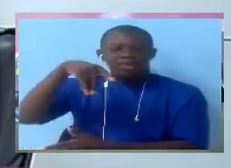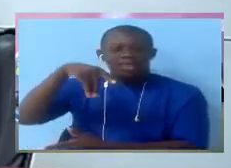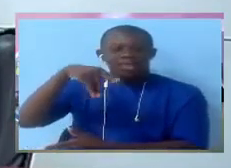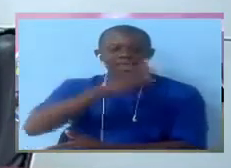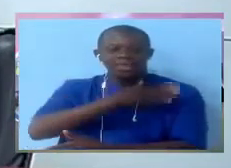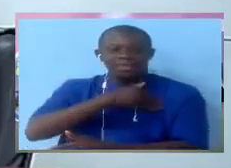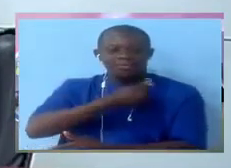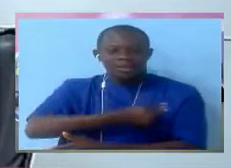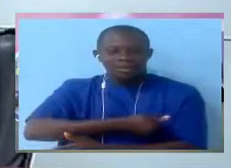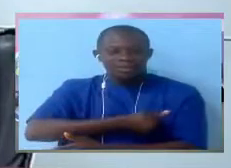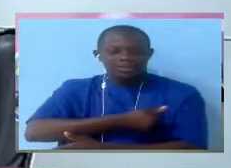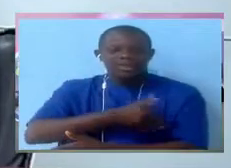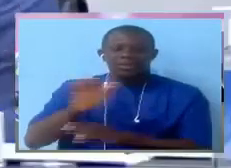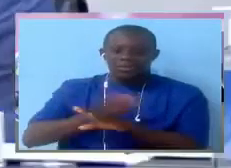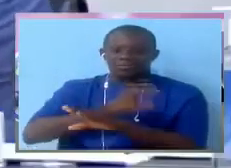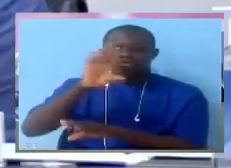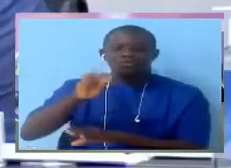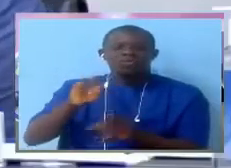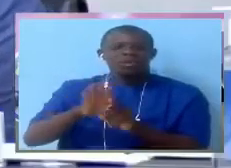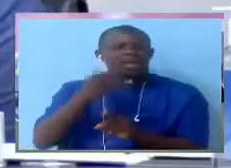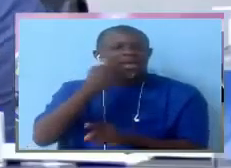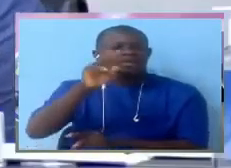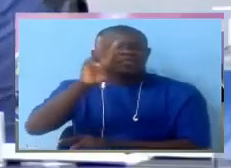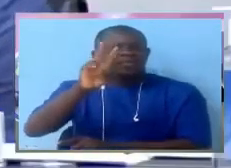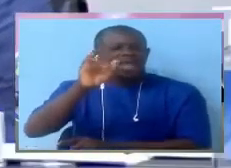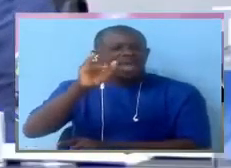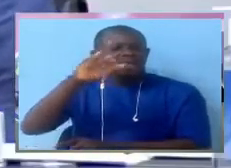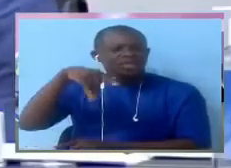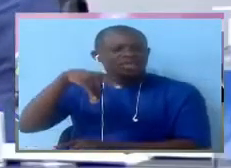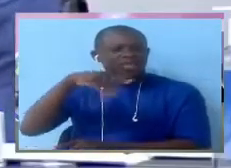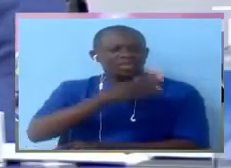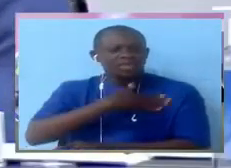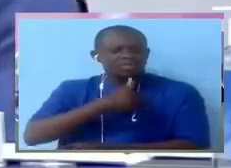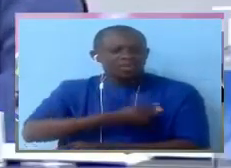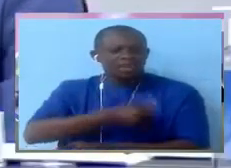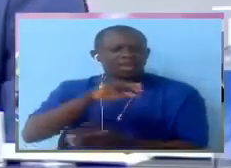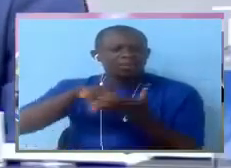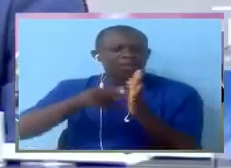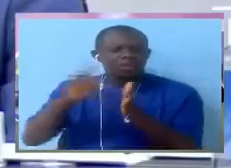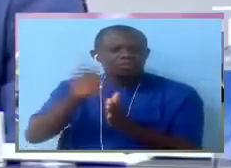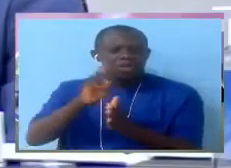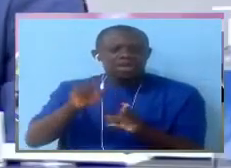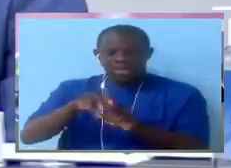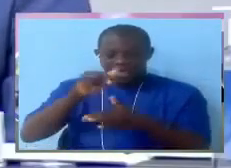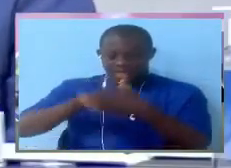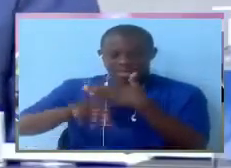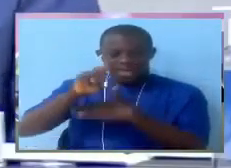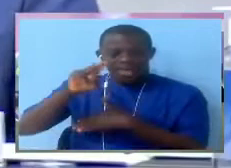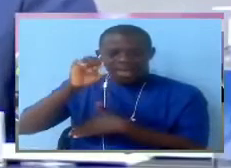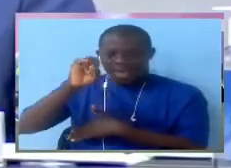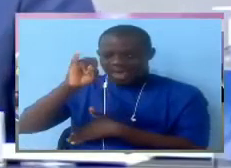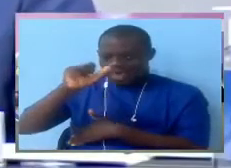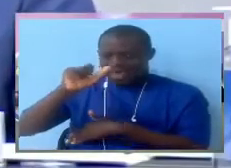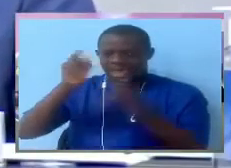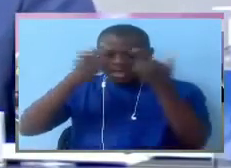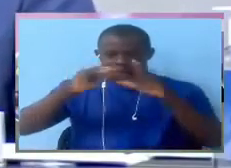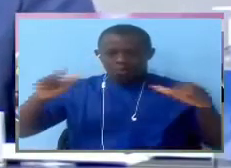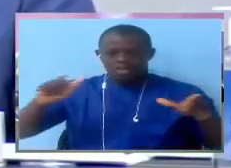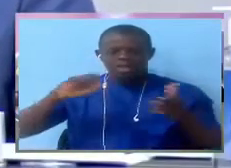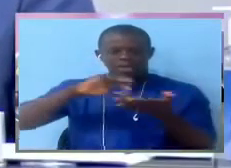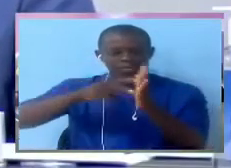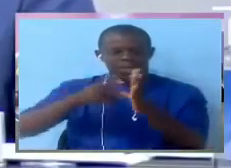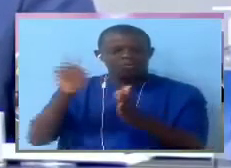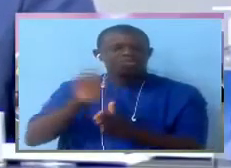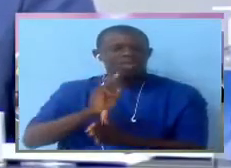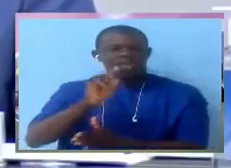individual a VIP treatment what does VIP treatment mean in NIA language ci lakki NIA so